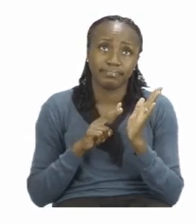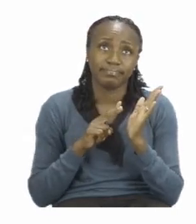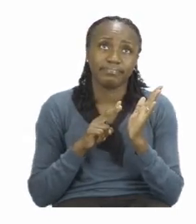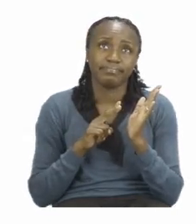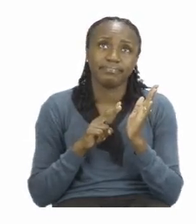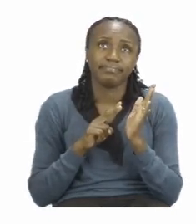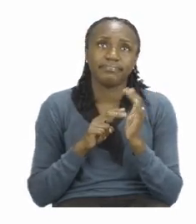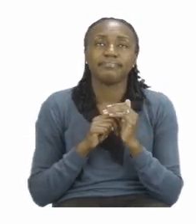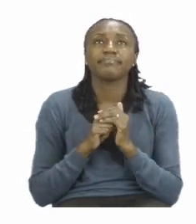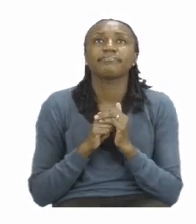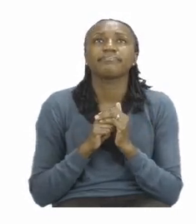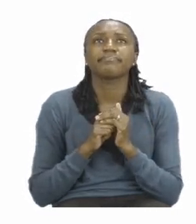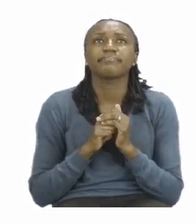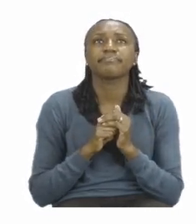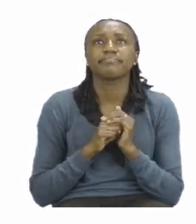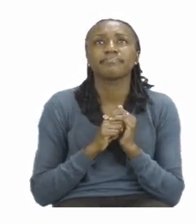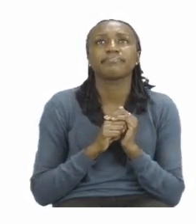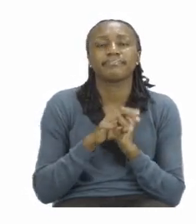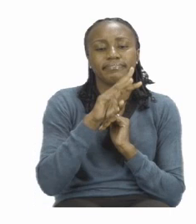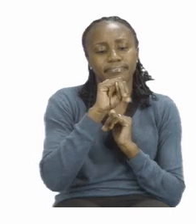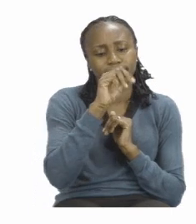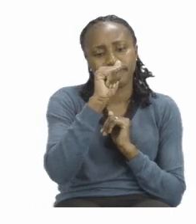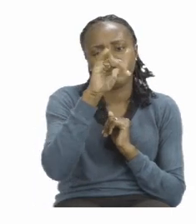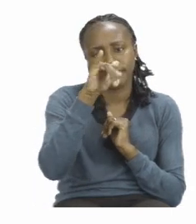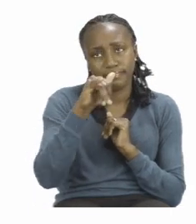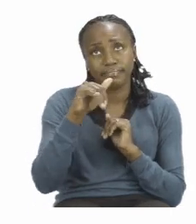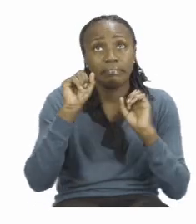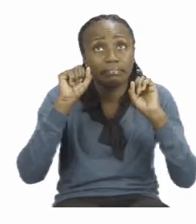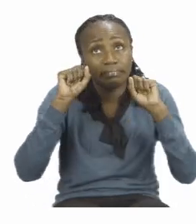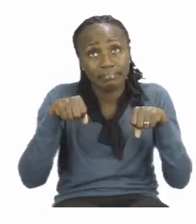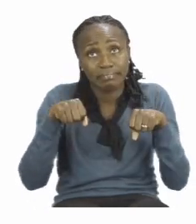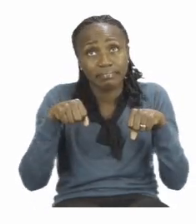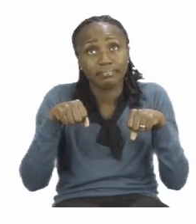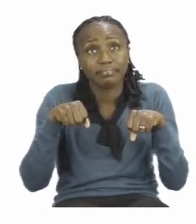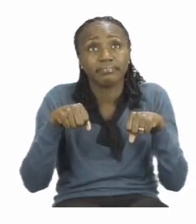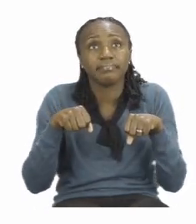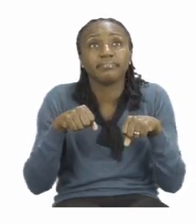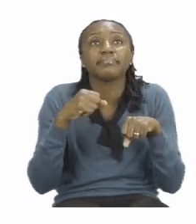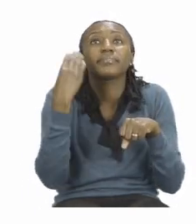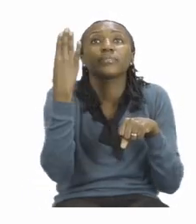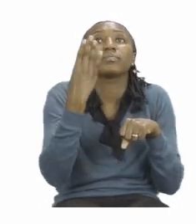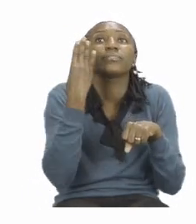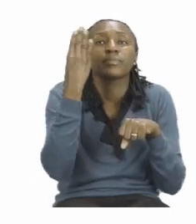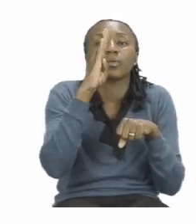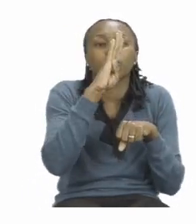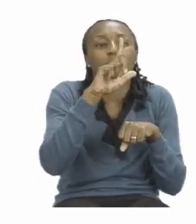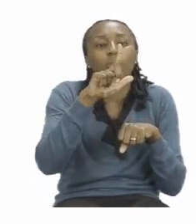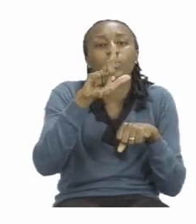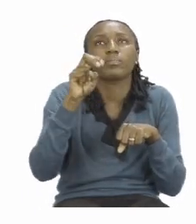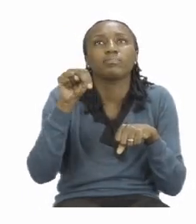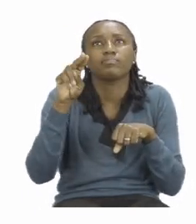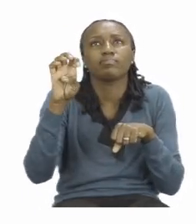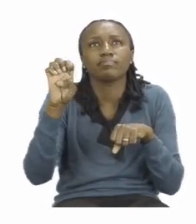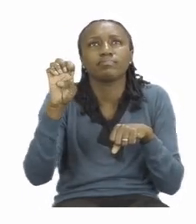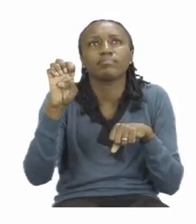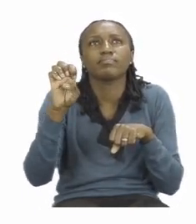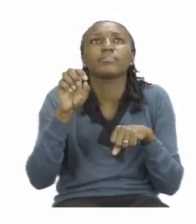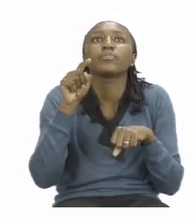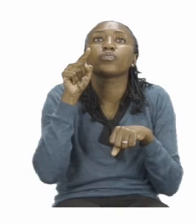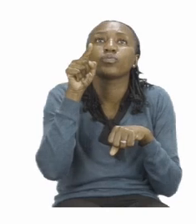We have the words May, blue, and